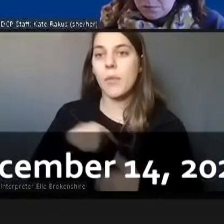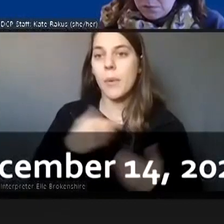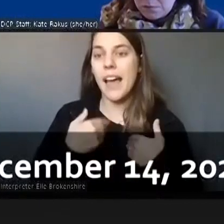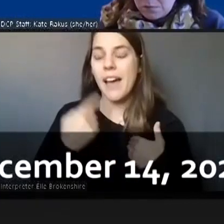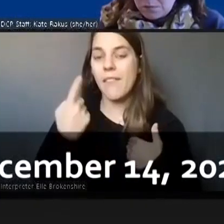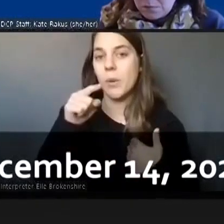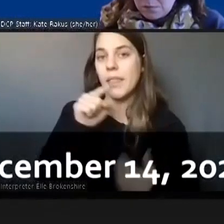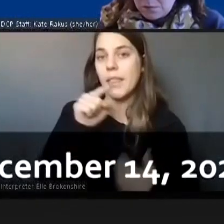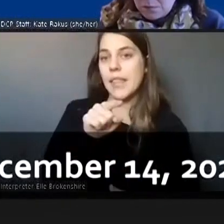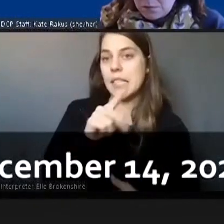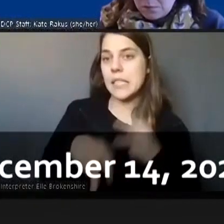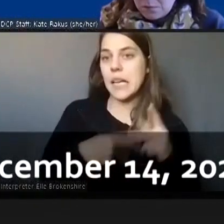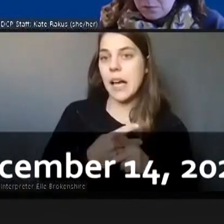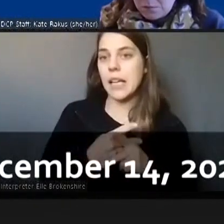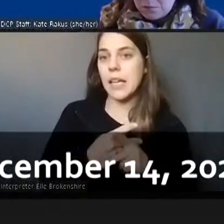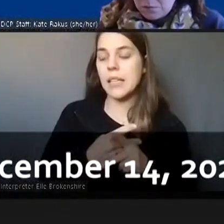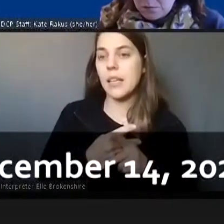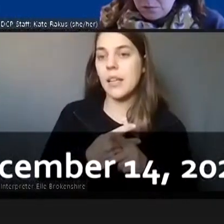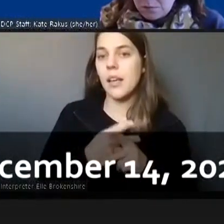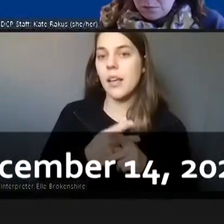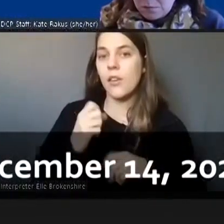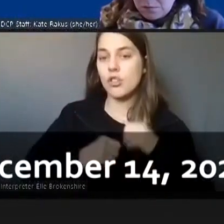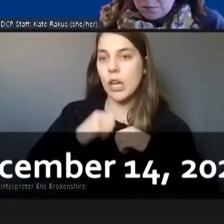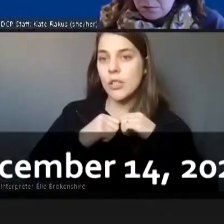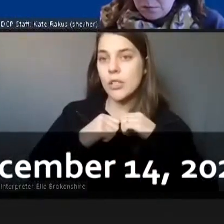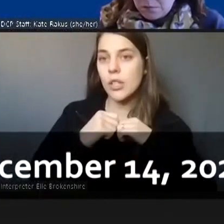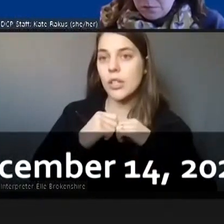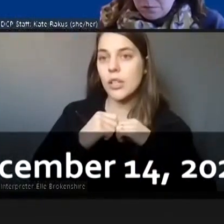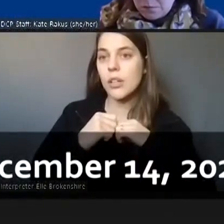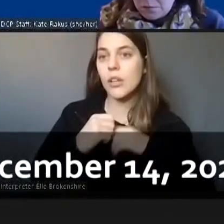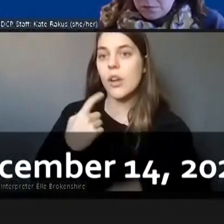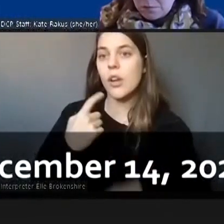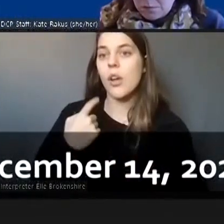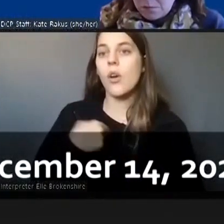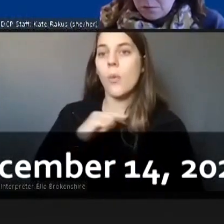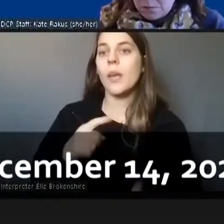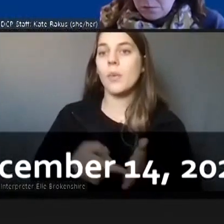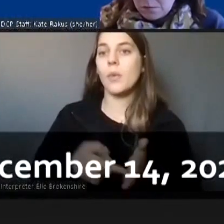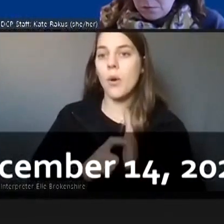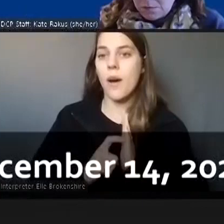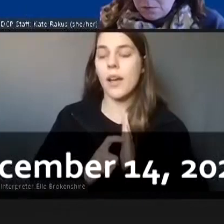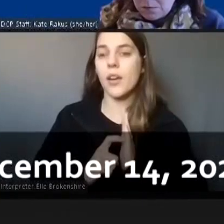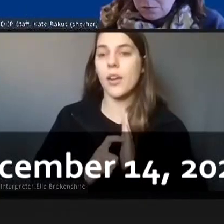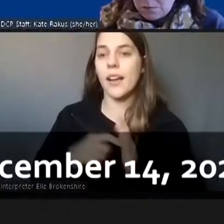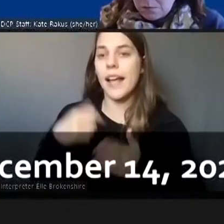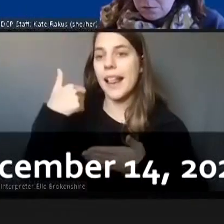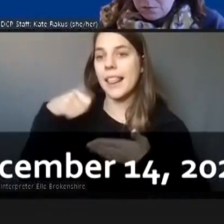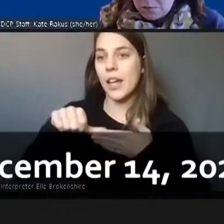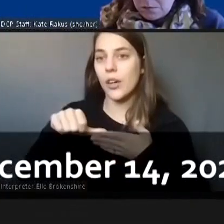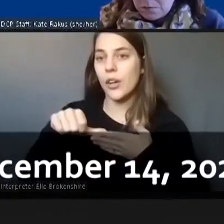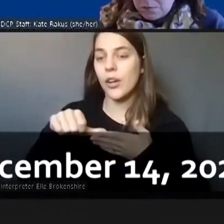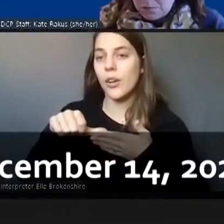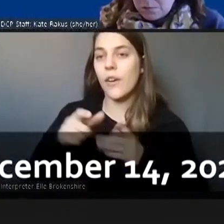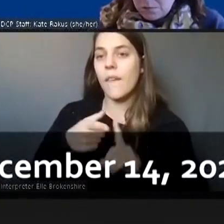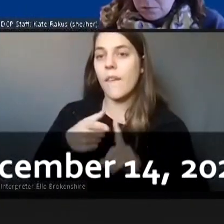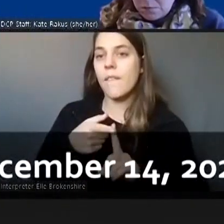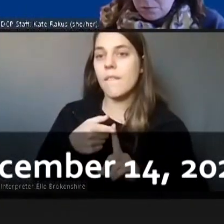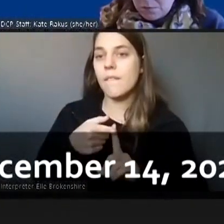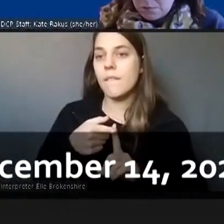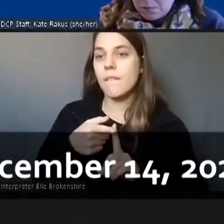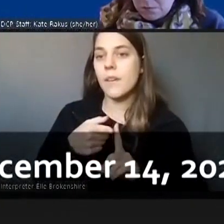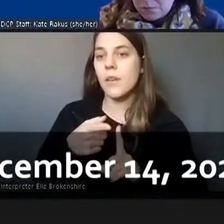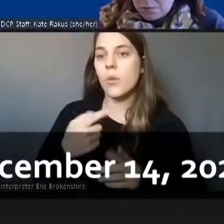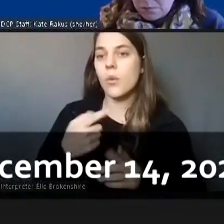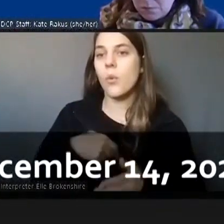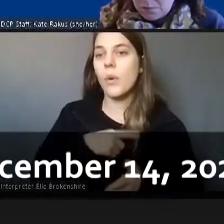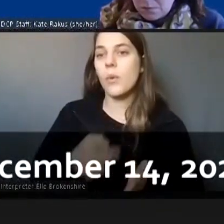of structure, we would require a letter we would require the